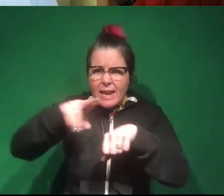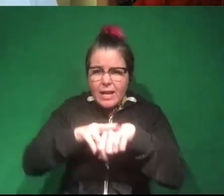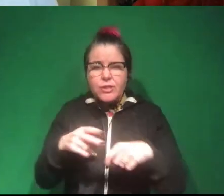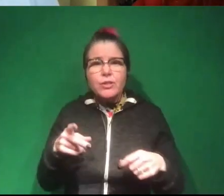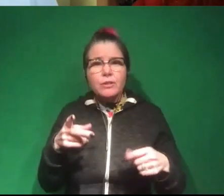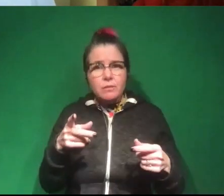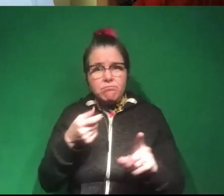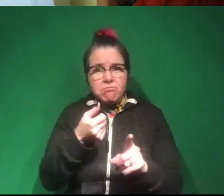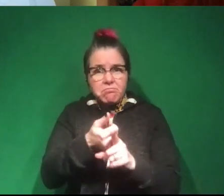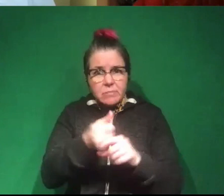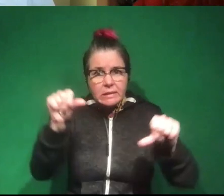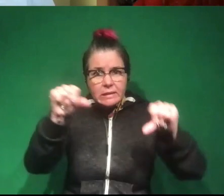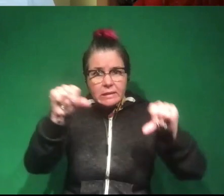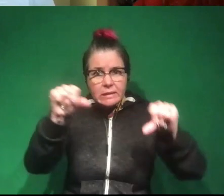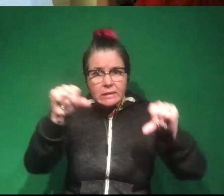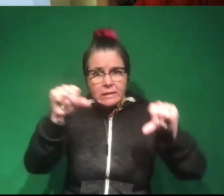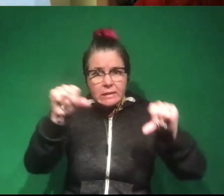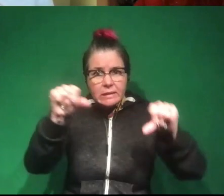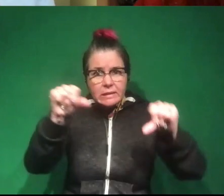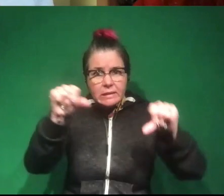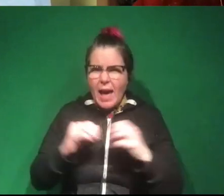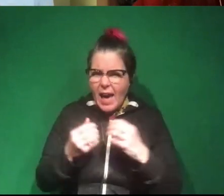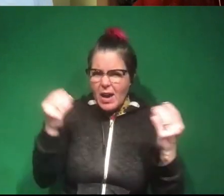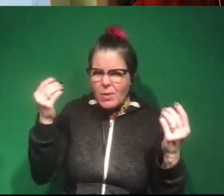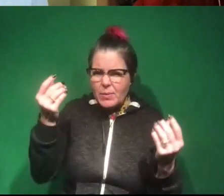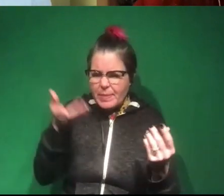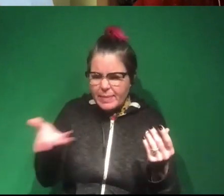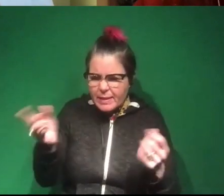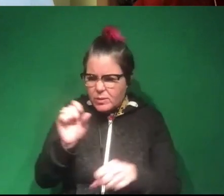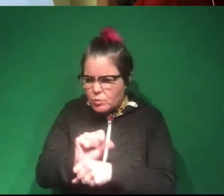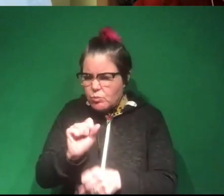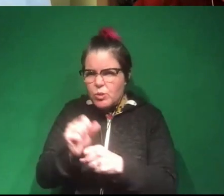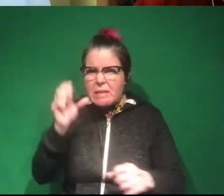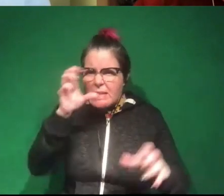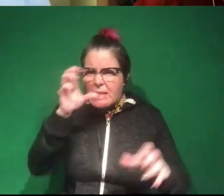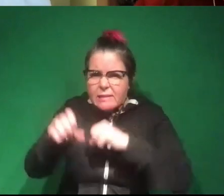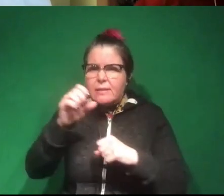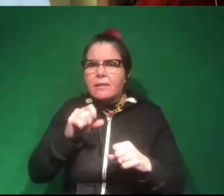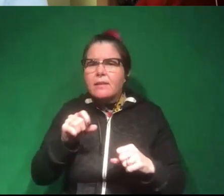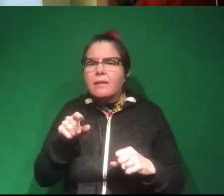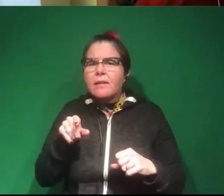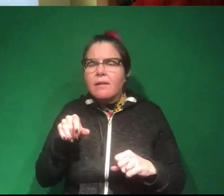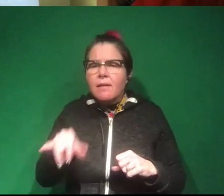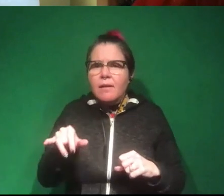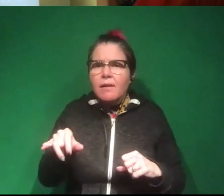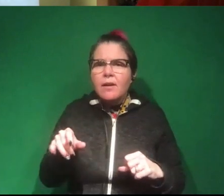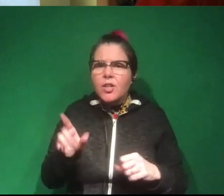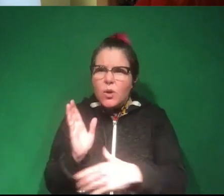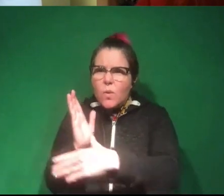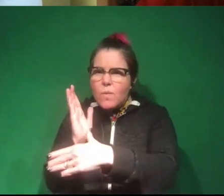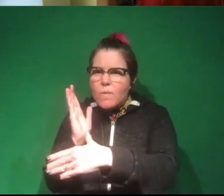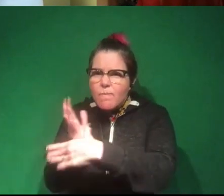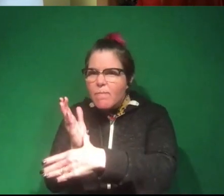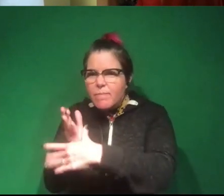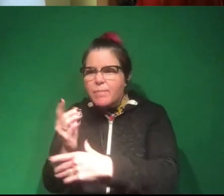science, starting to think how things work, making guesses, seeing if hey, you go in and you perturb this little aspect